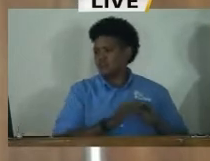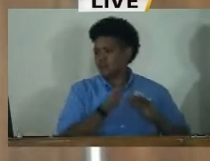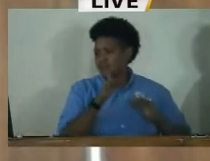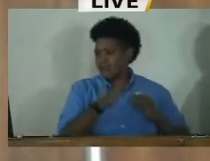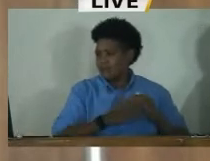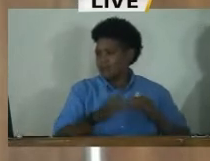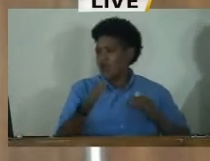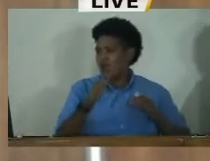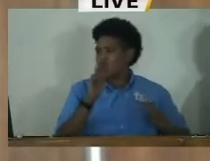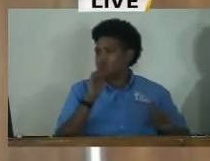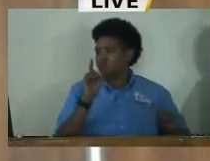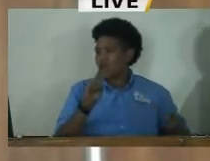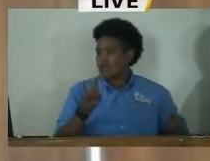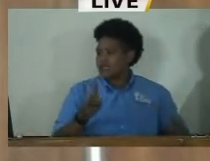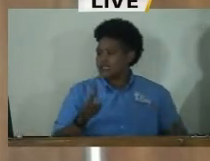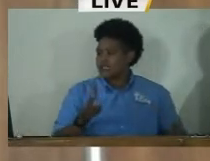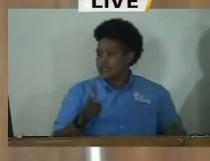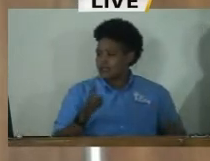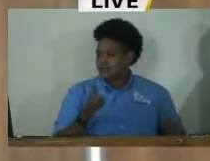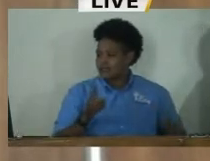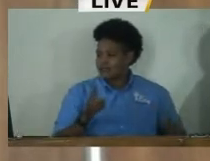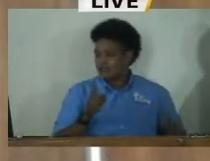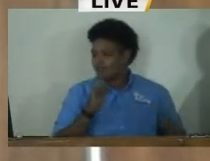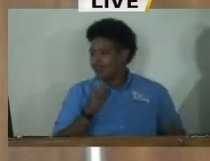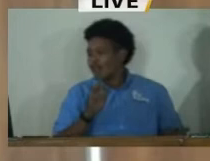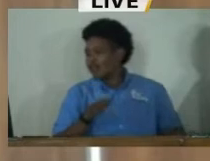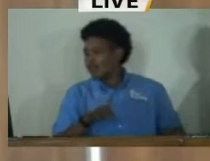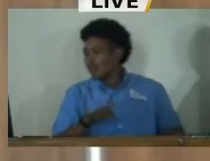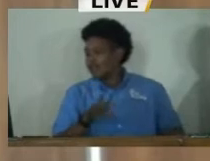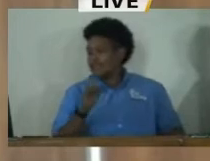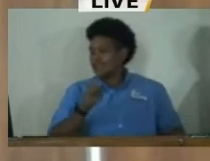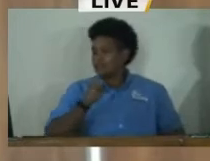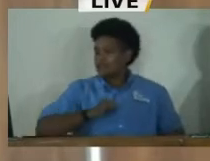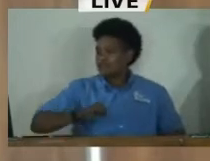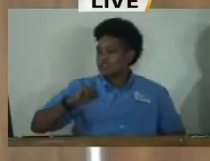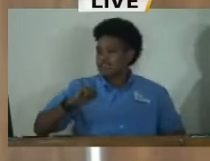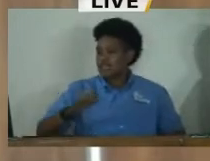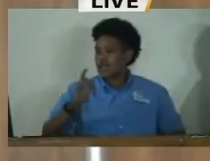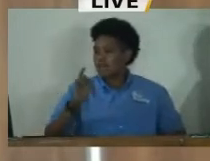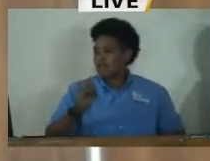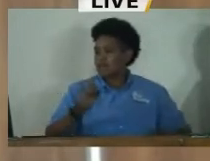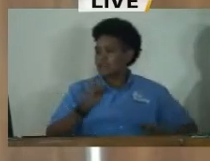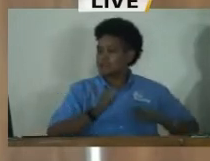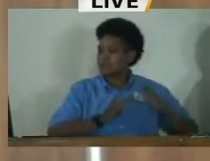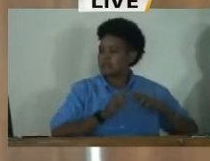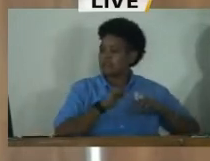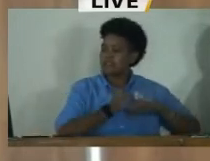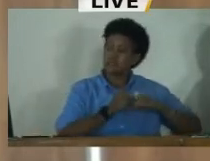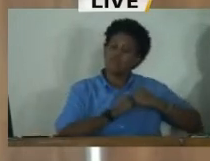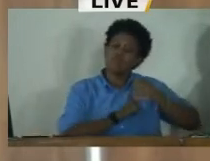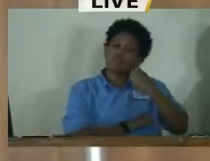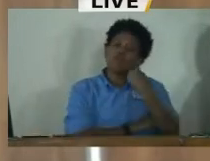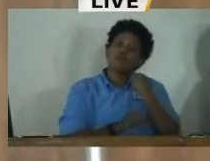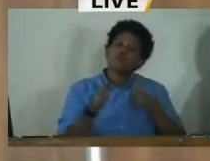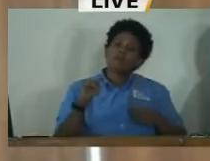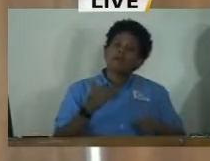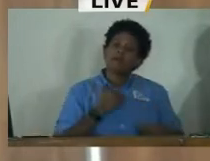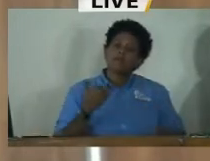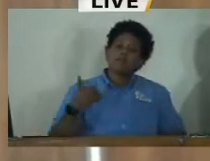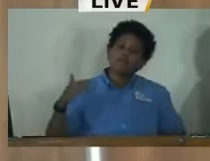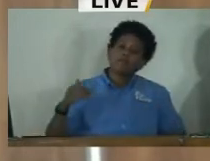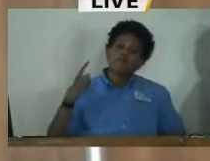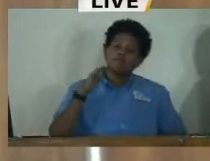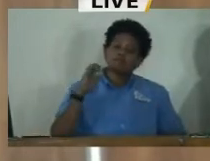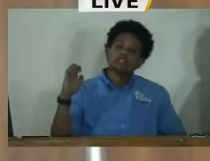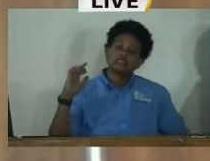that extent, there needs to be resilience, and it must be built on a foundation laid by the Member of Parliament from